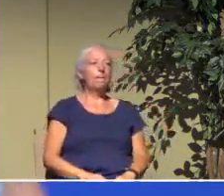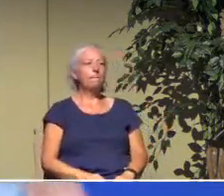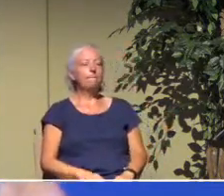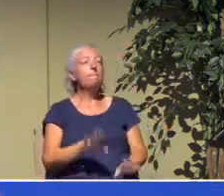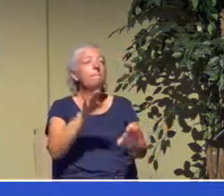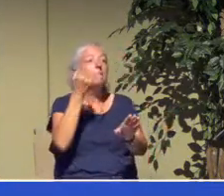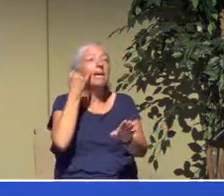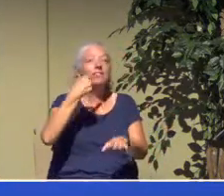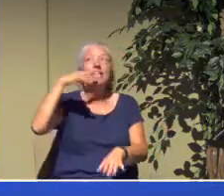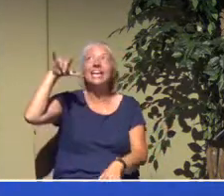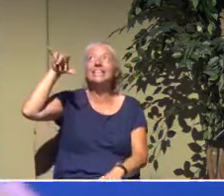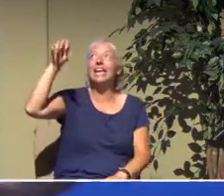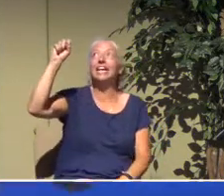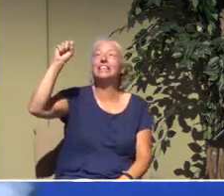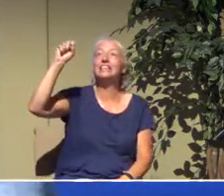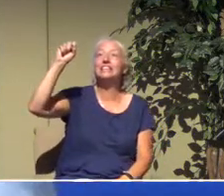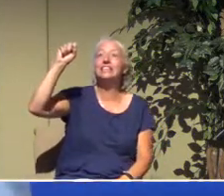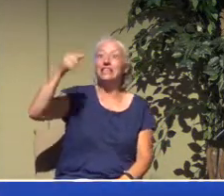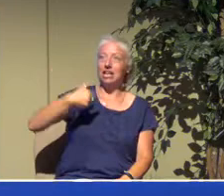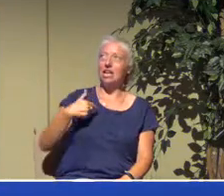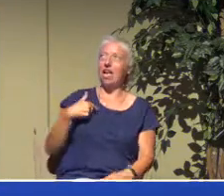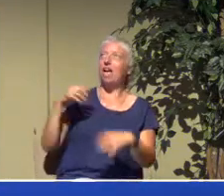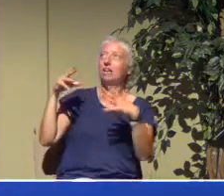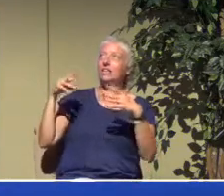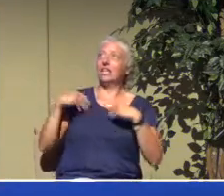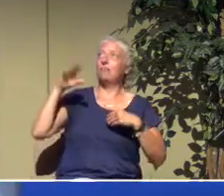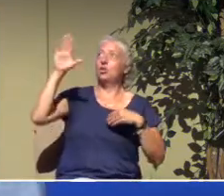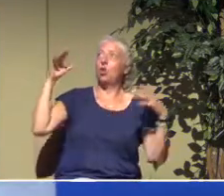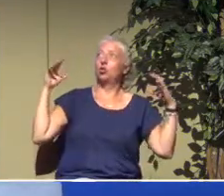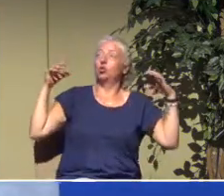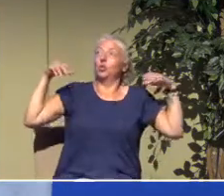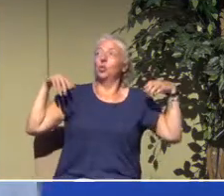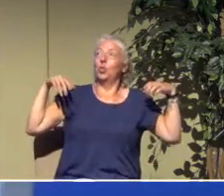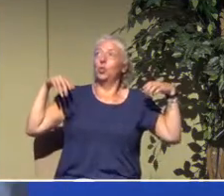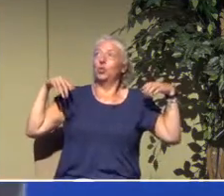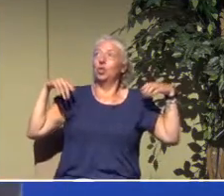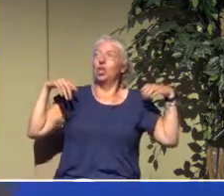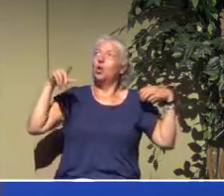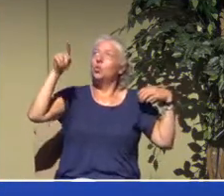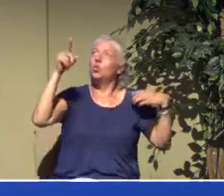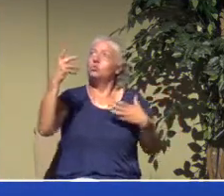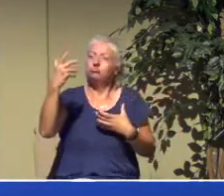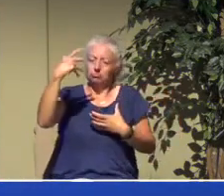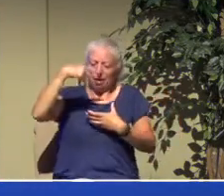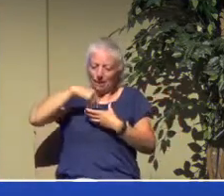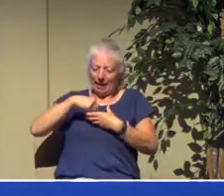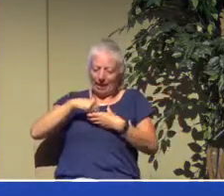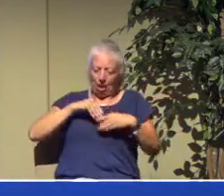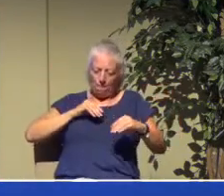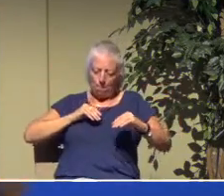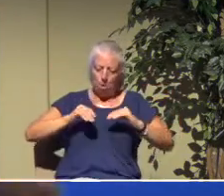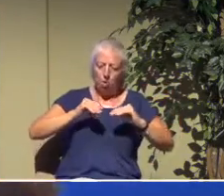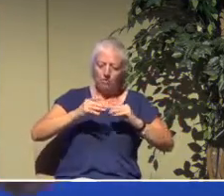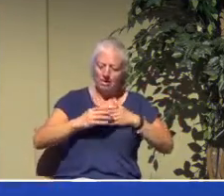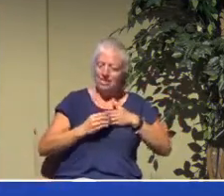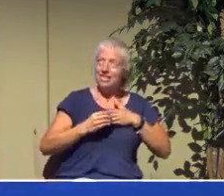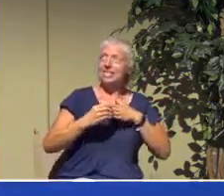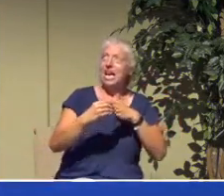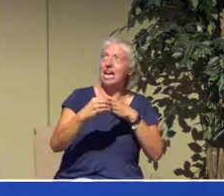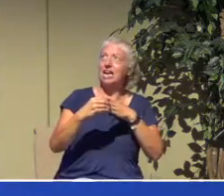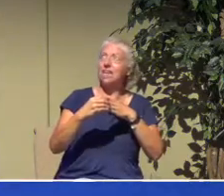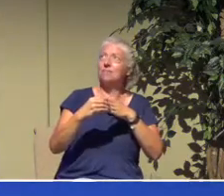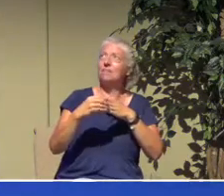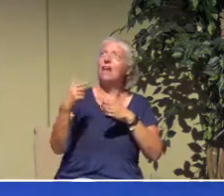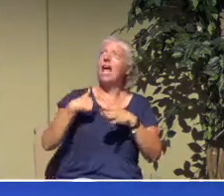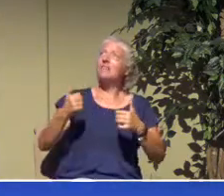yes. You know, I'm going to, Jesus, let you come in and move me and guide me and empower me. I'm going to live